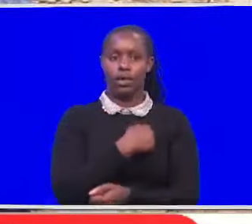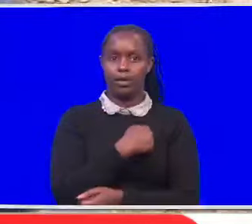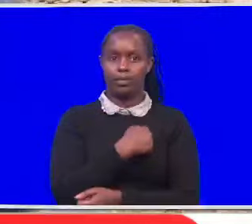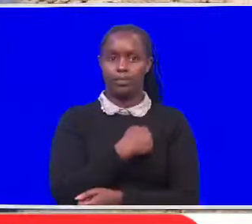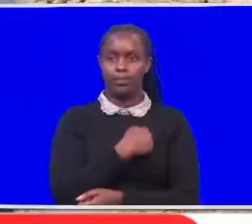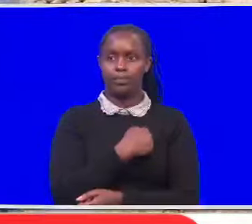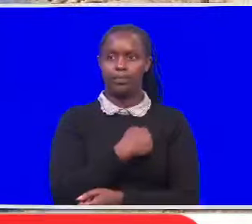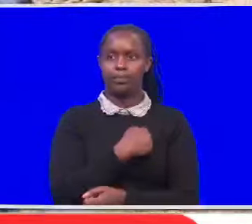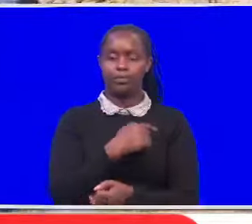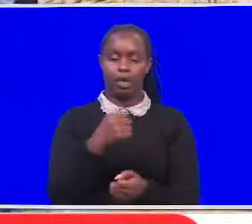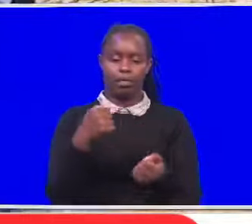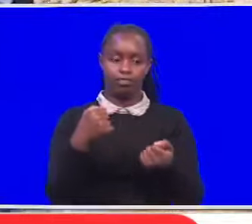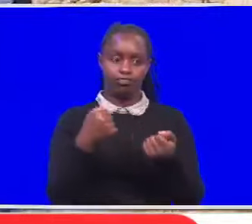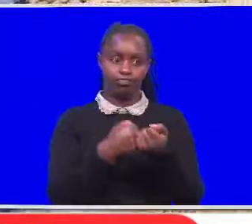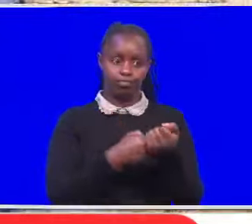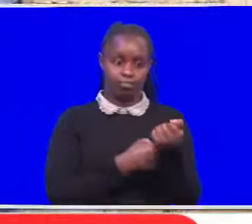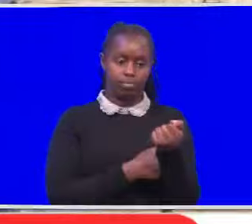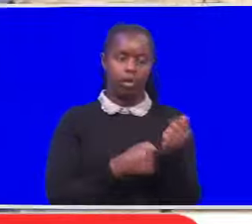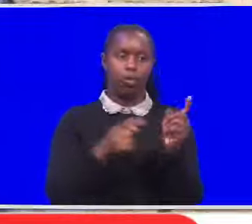facilitated